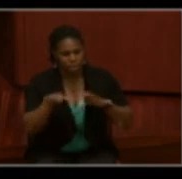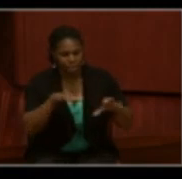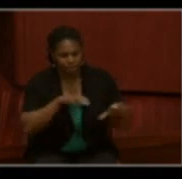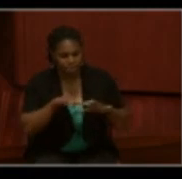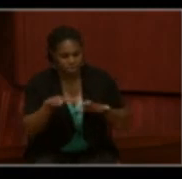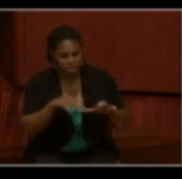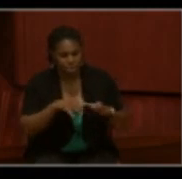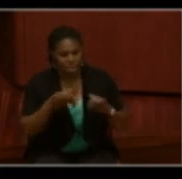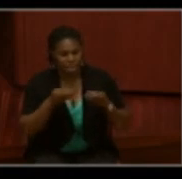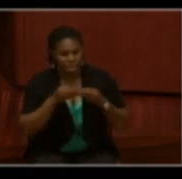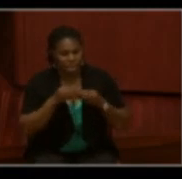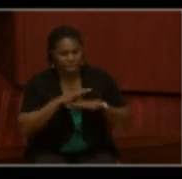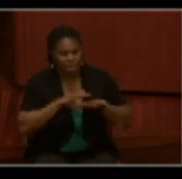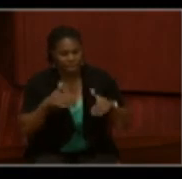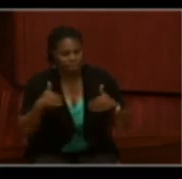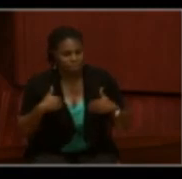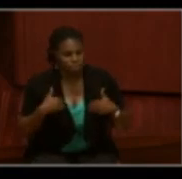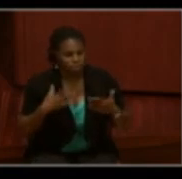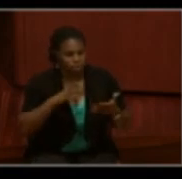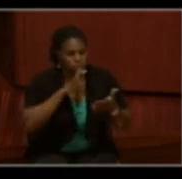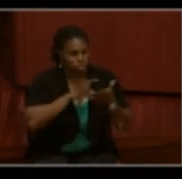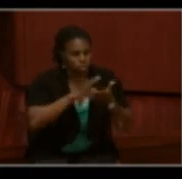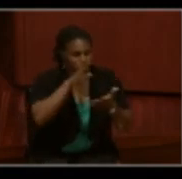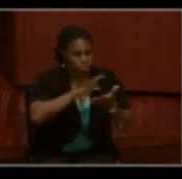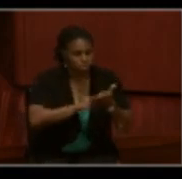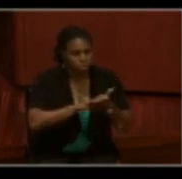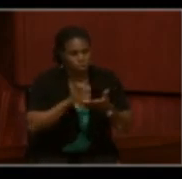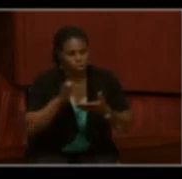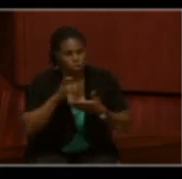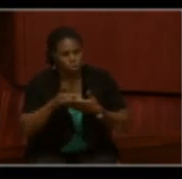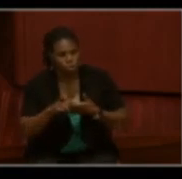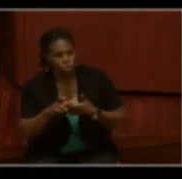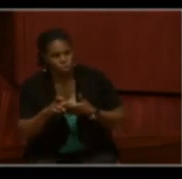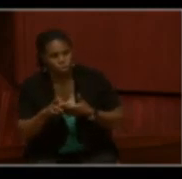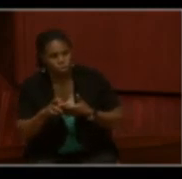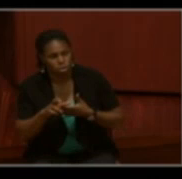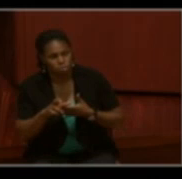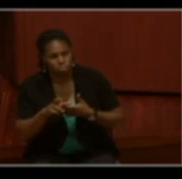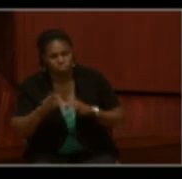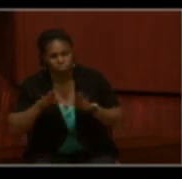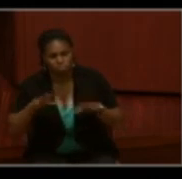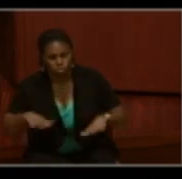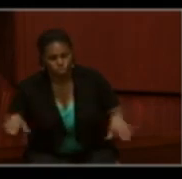no spouse and no descendants, can I request information?